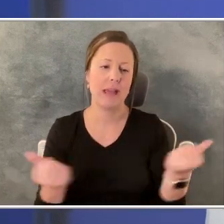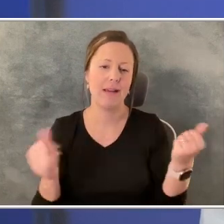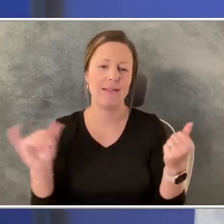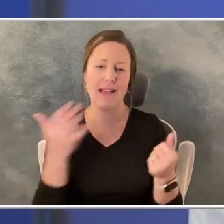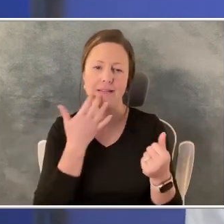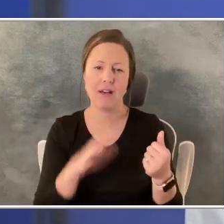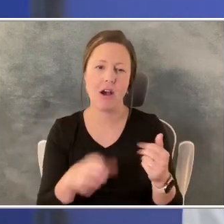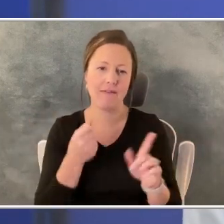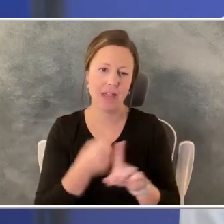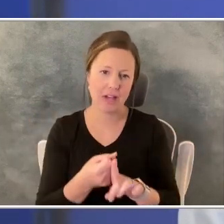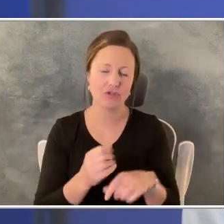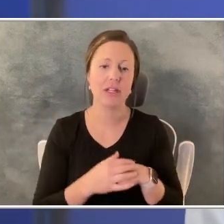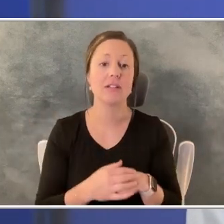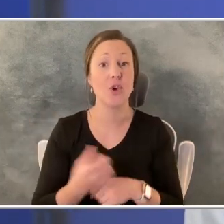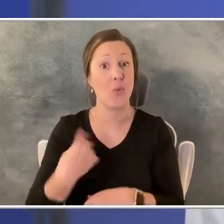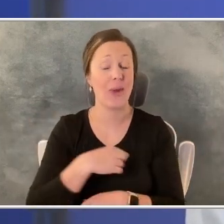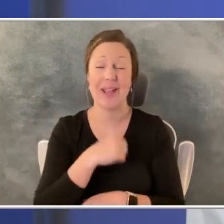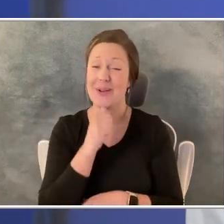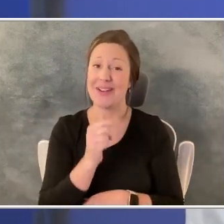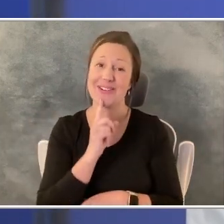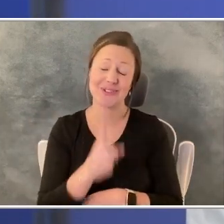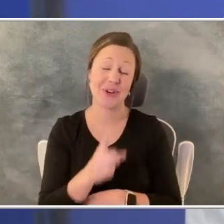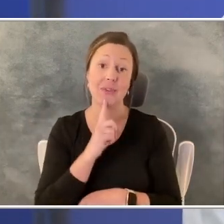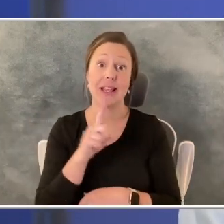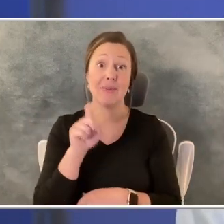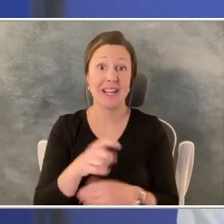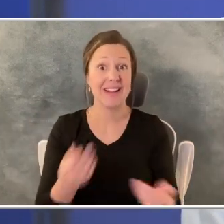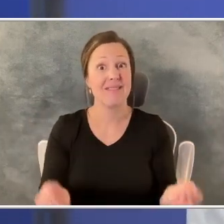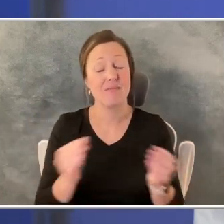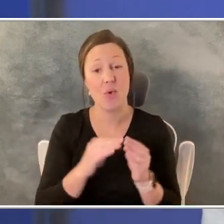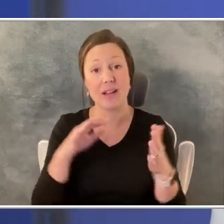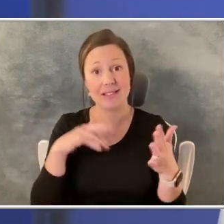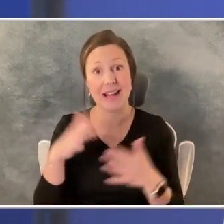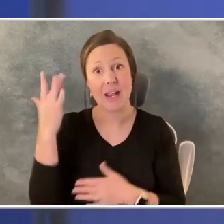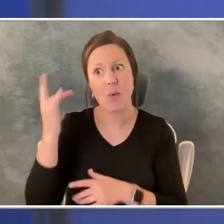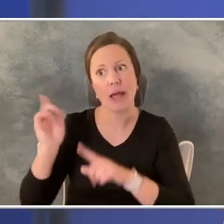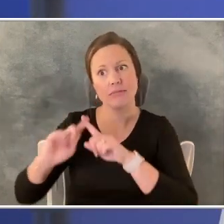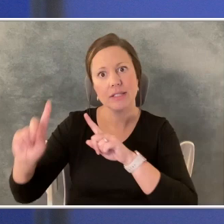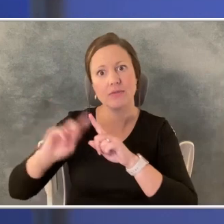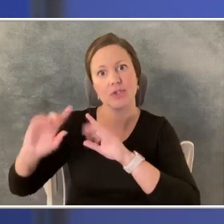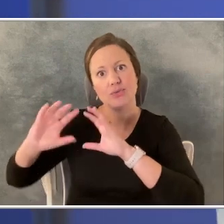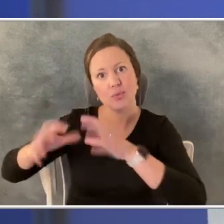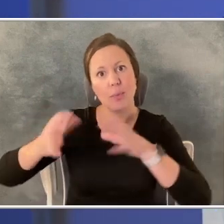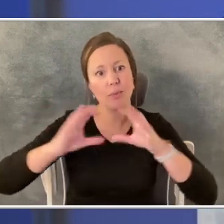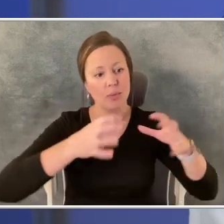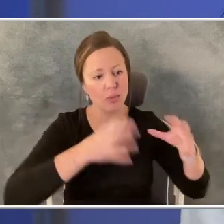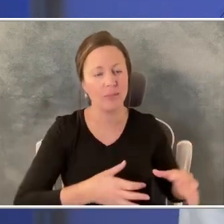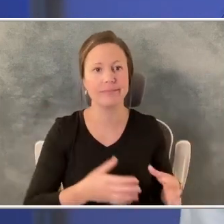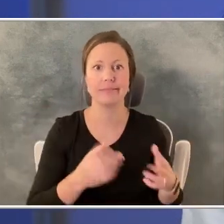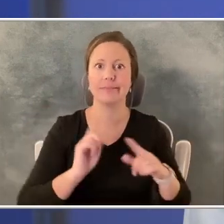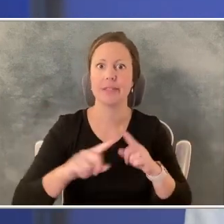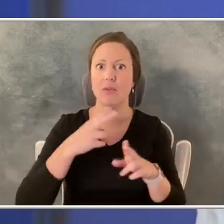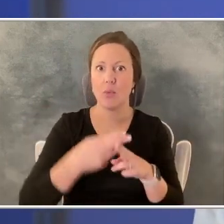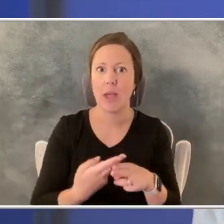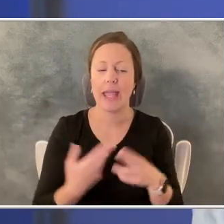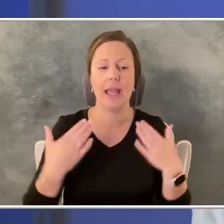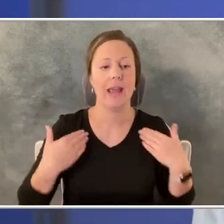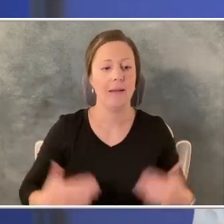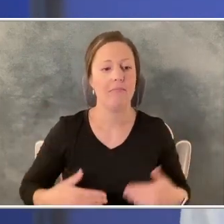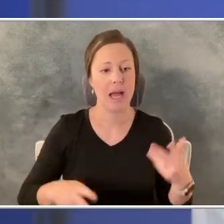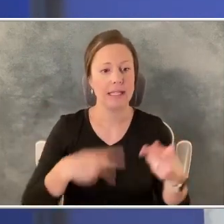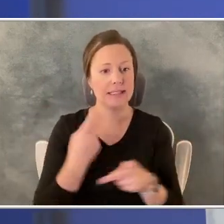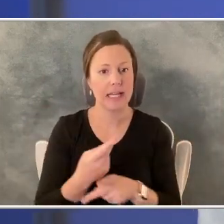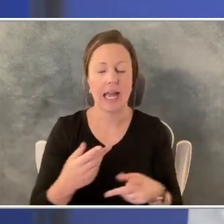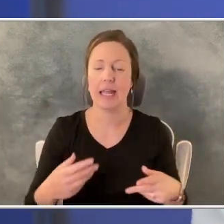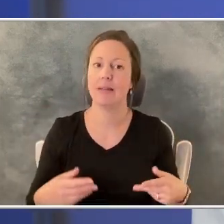So we're not sure. We need a lot more study as to why do different ethnicities, different weight, different body types, different background and